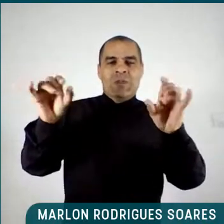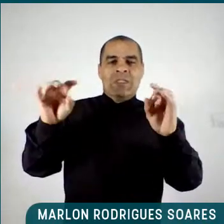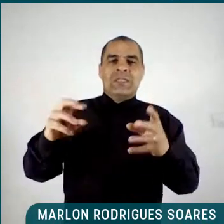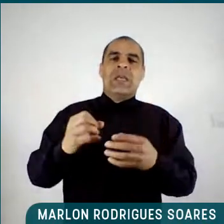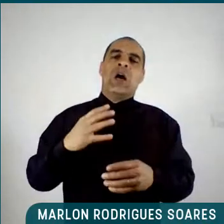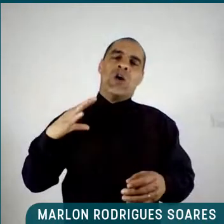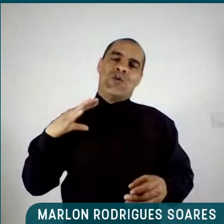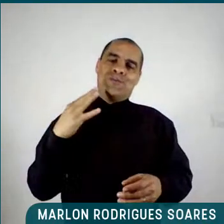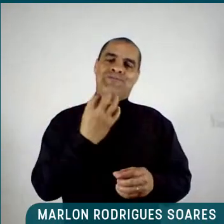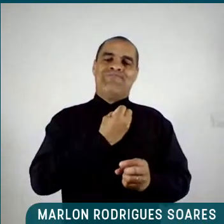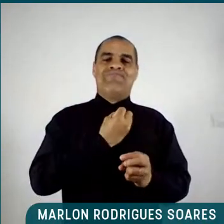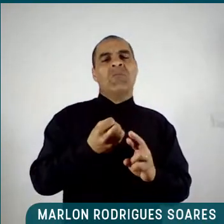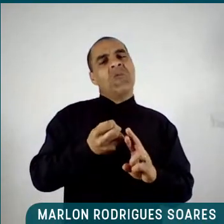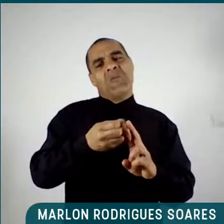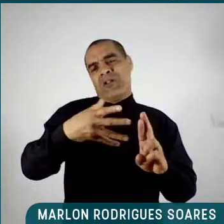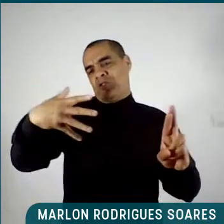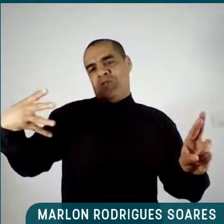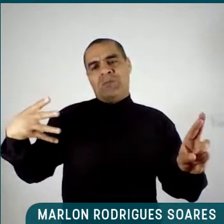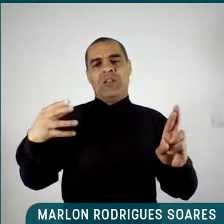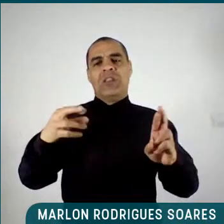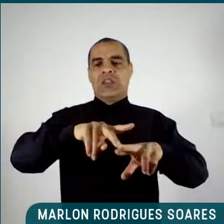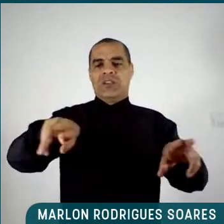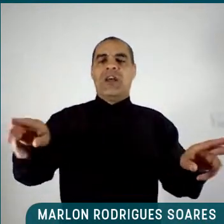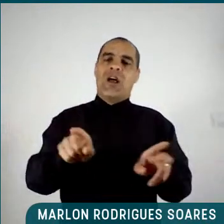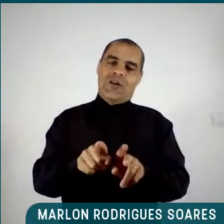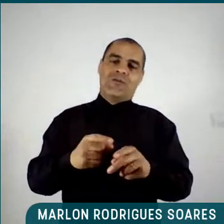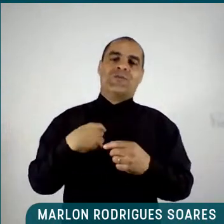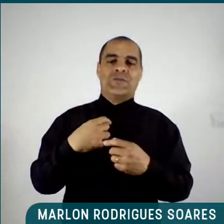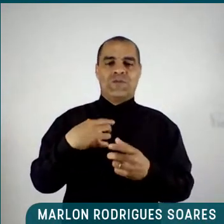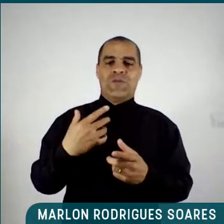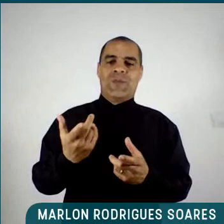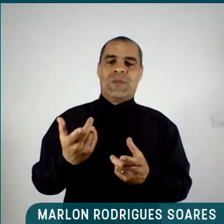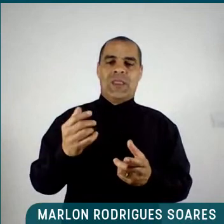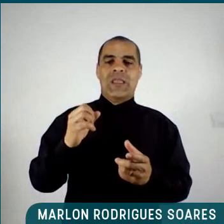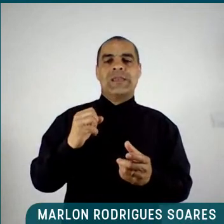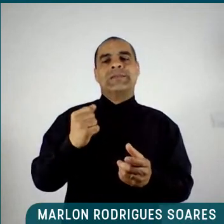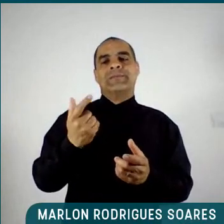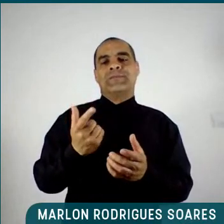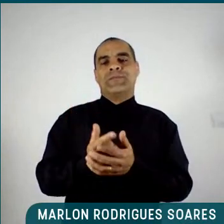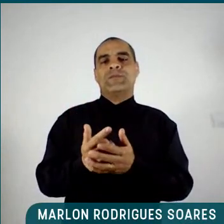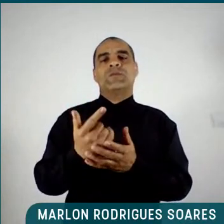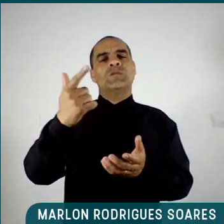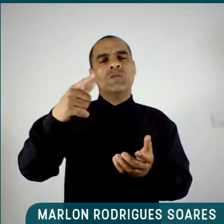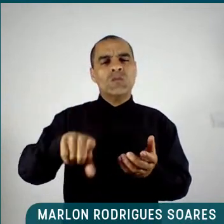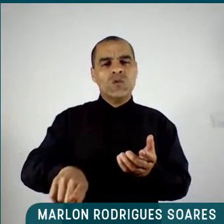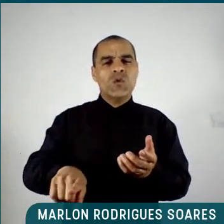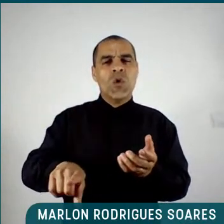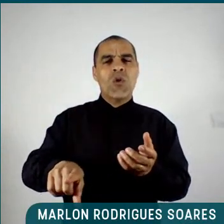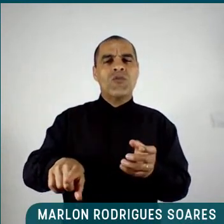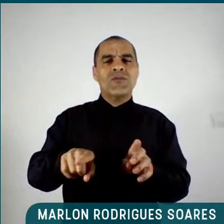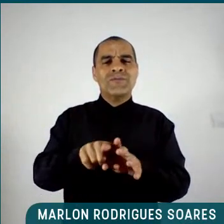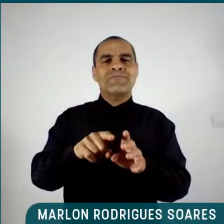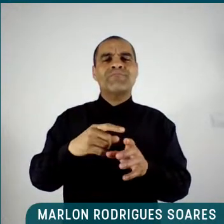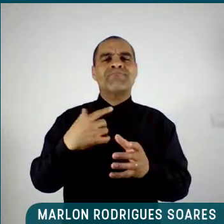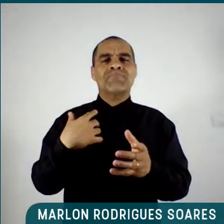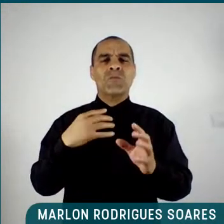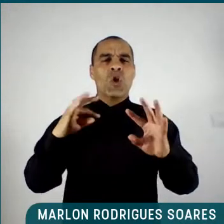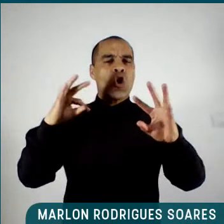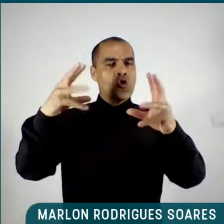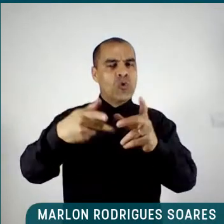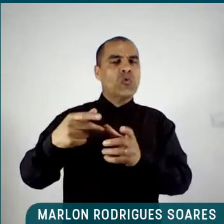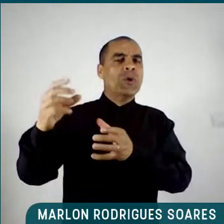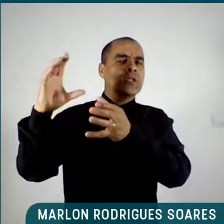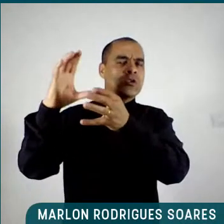it's very important that we have to give attention to the lesbian, transvestite, transsexual, and